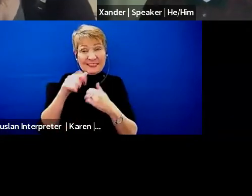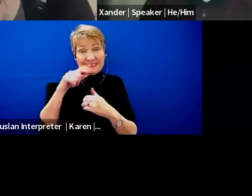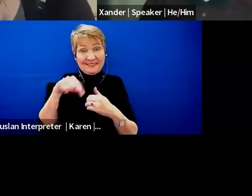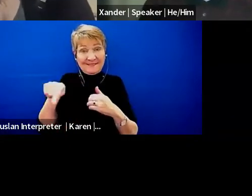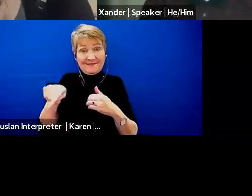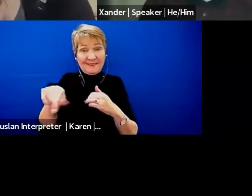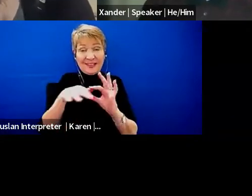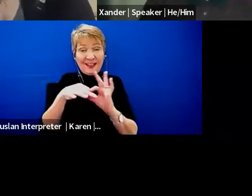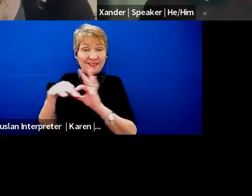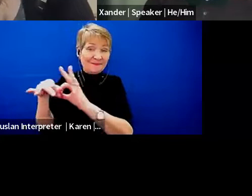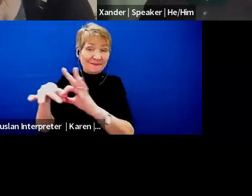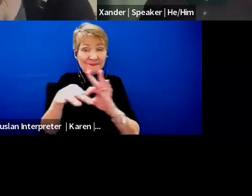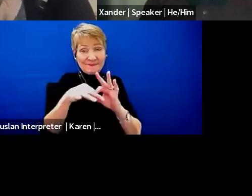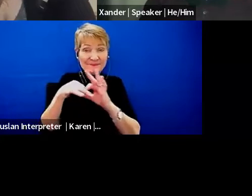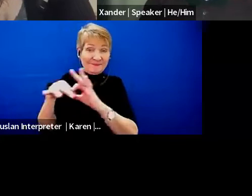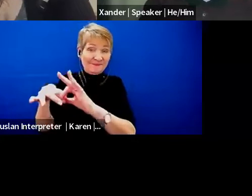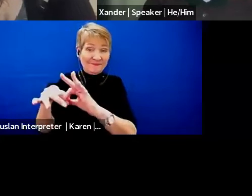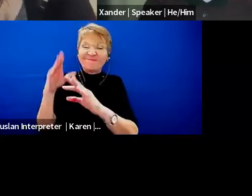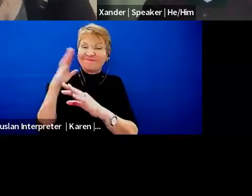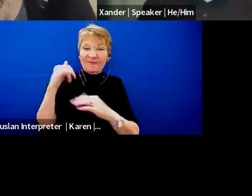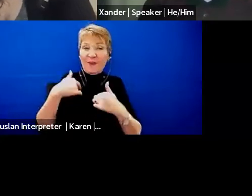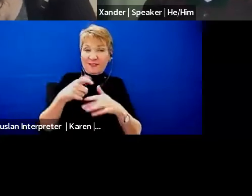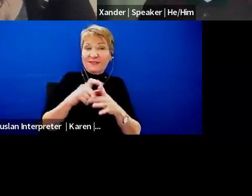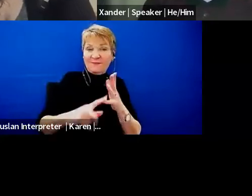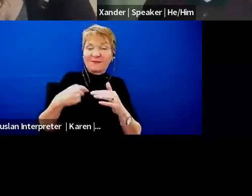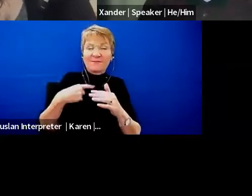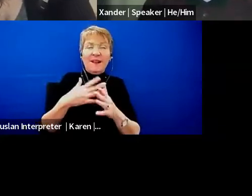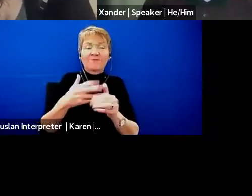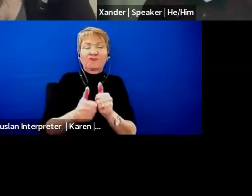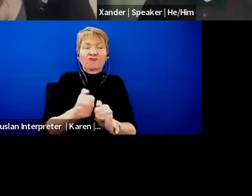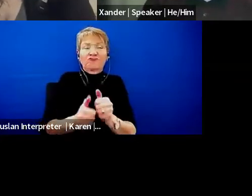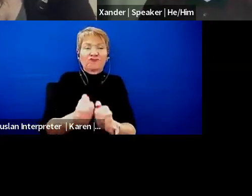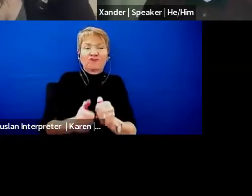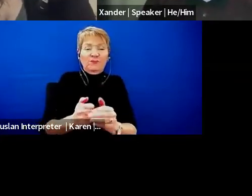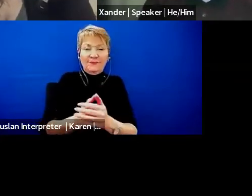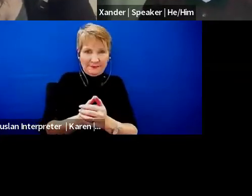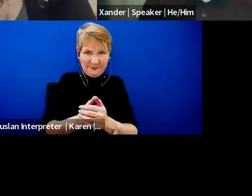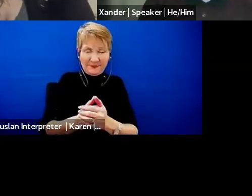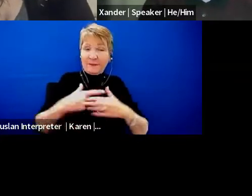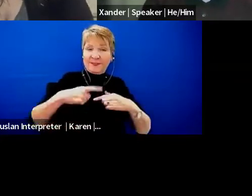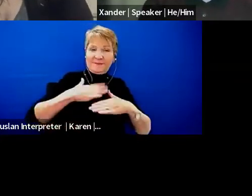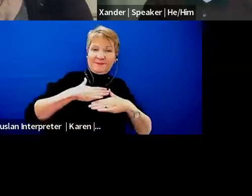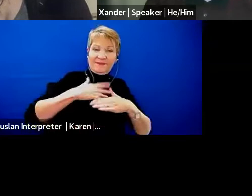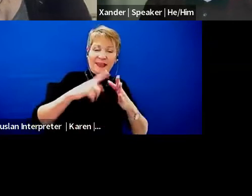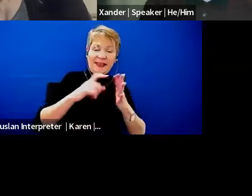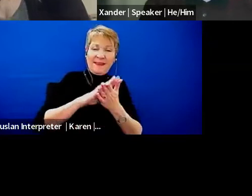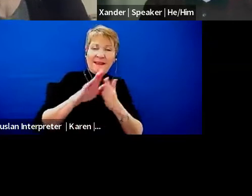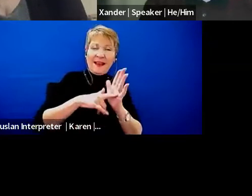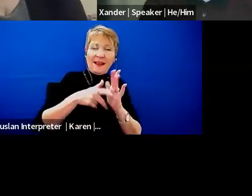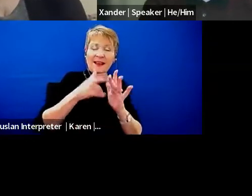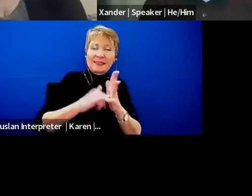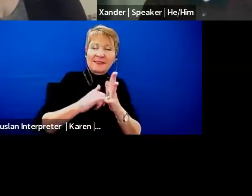bonded, despite me having a disability. Because of the nature of Ehlers-Danlos syndrome, I was often